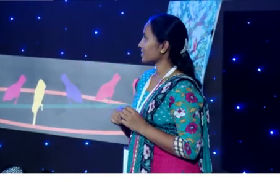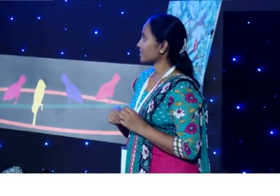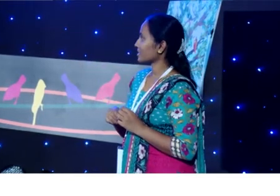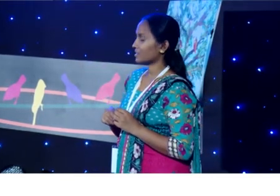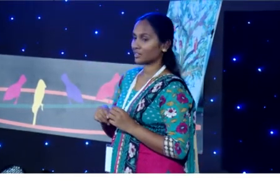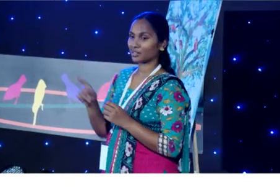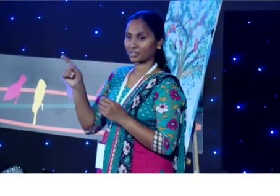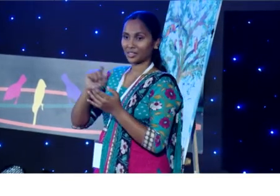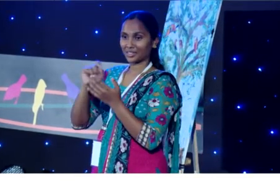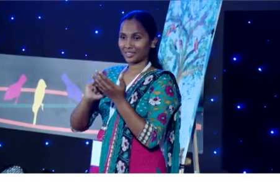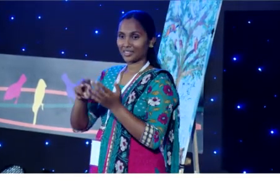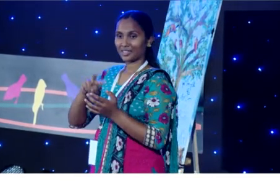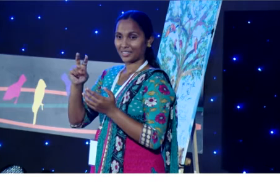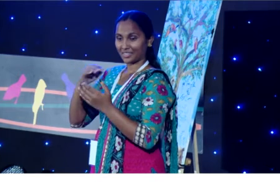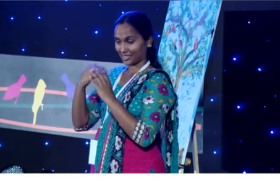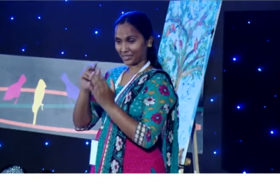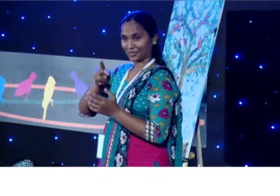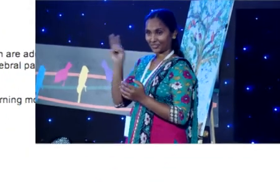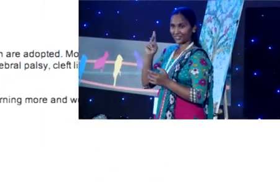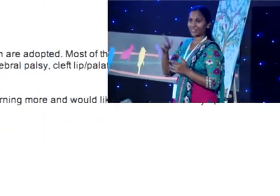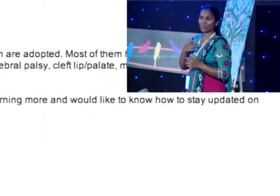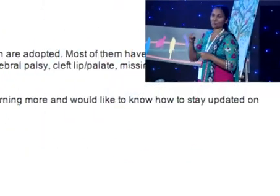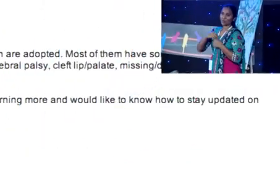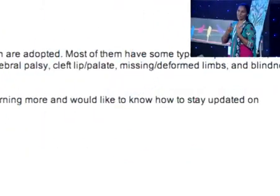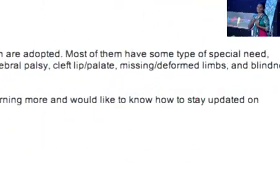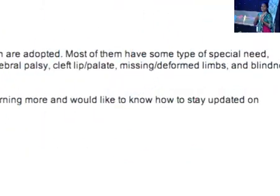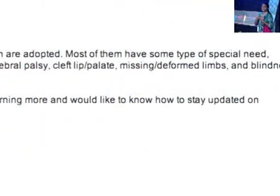eventually move out of my job.